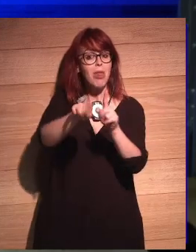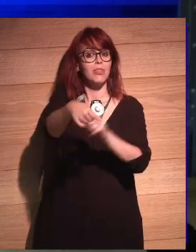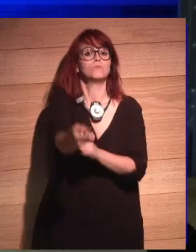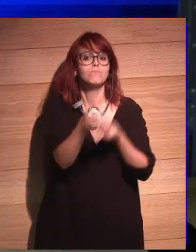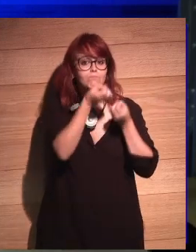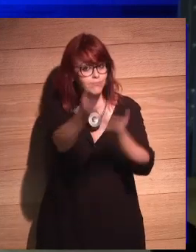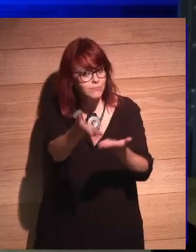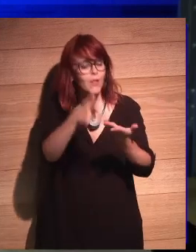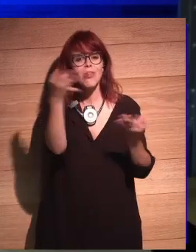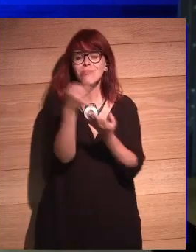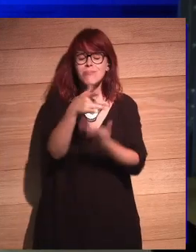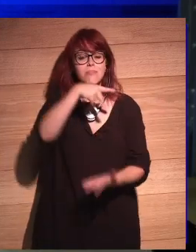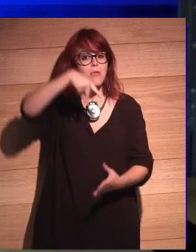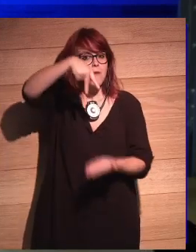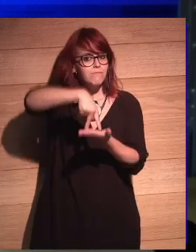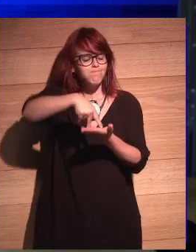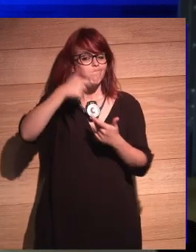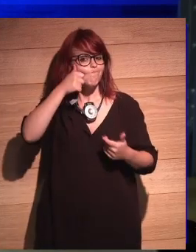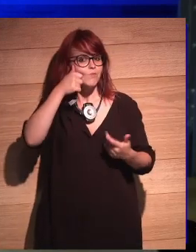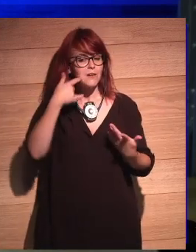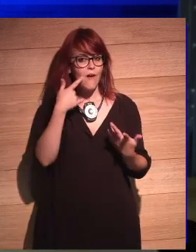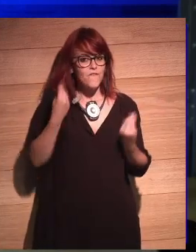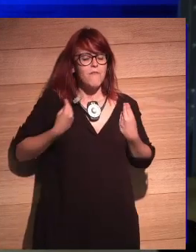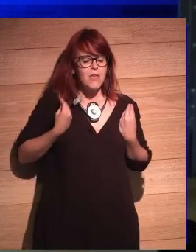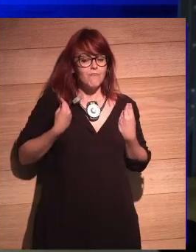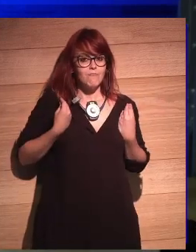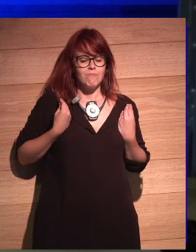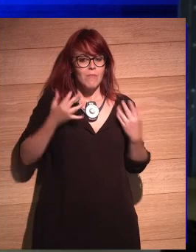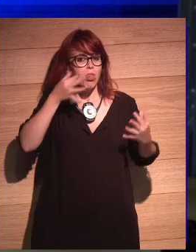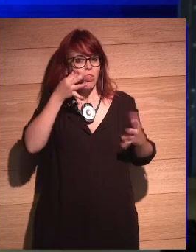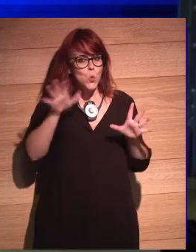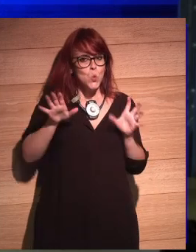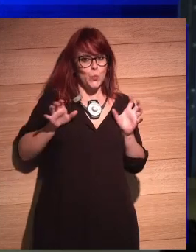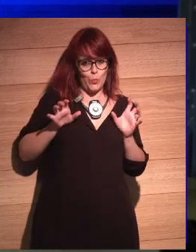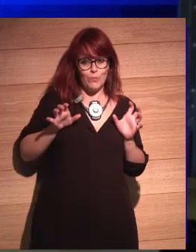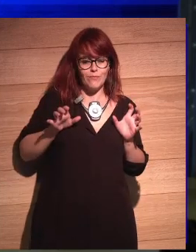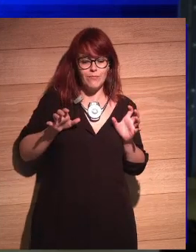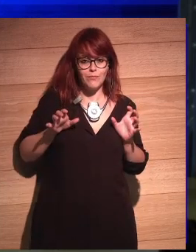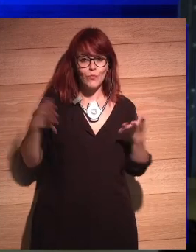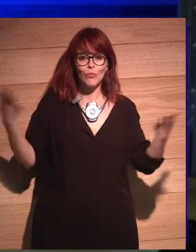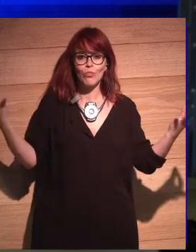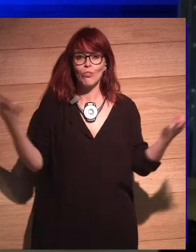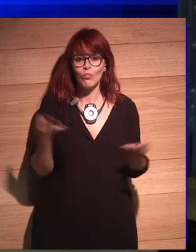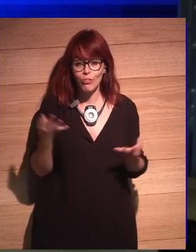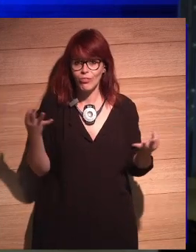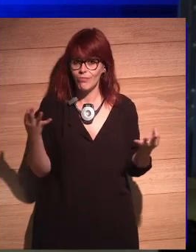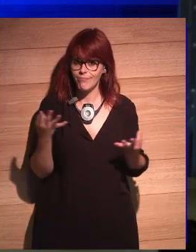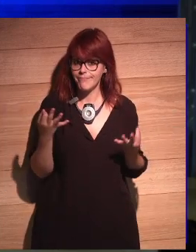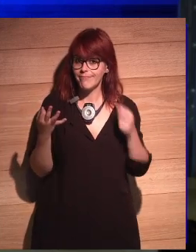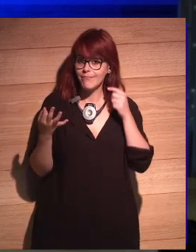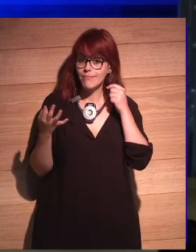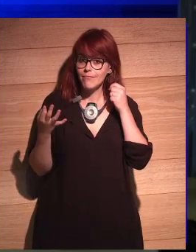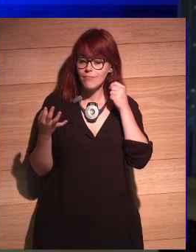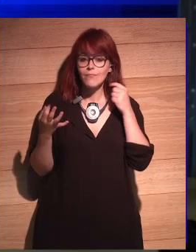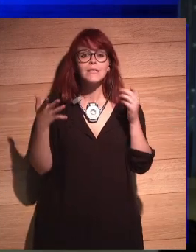there to actually experience it. And there's a way of doing that which is not you have to go to a certain place. We can